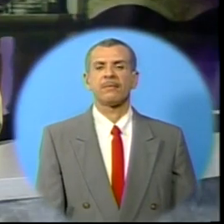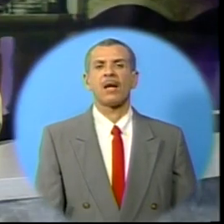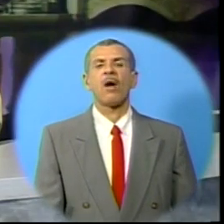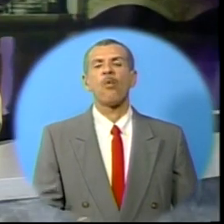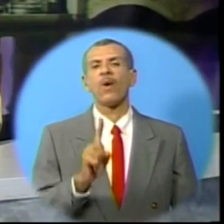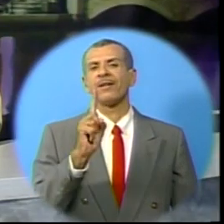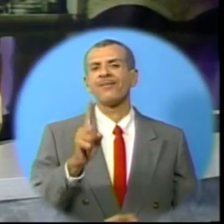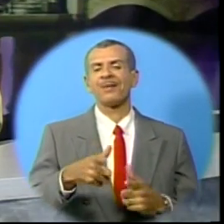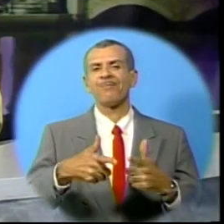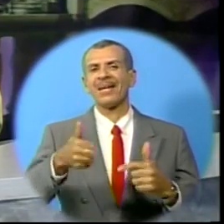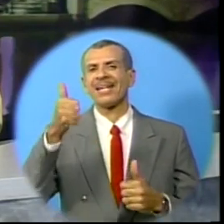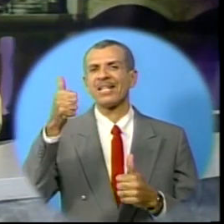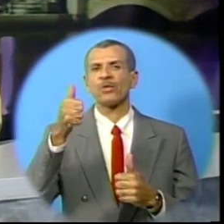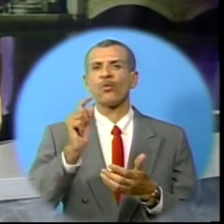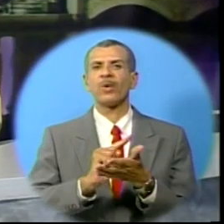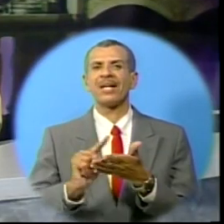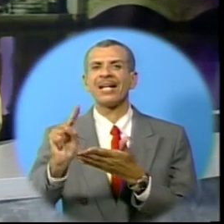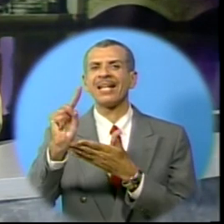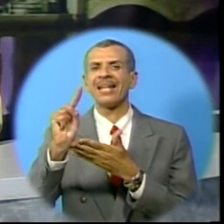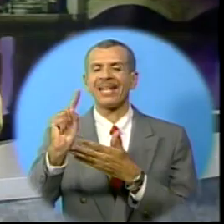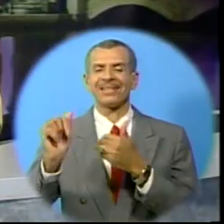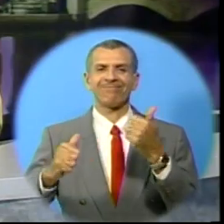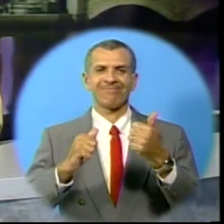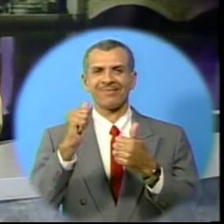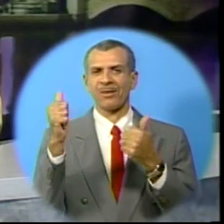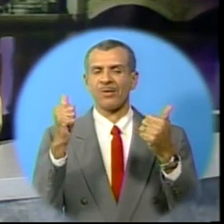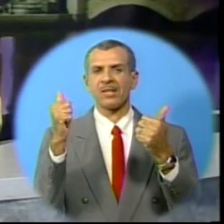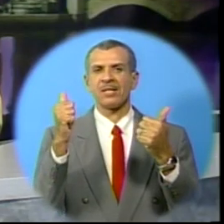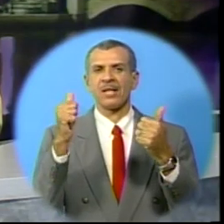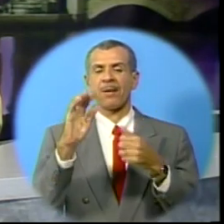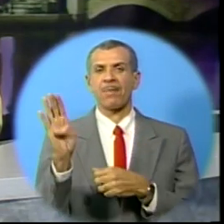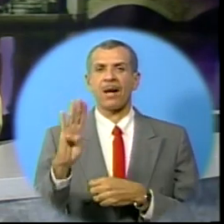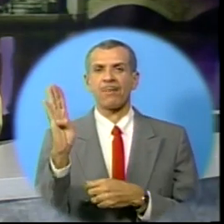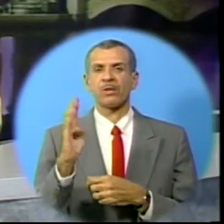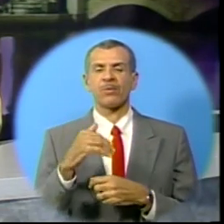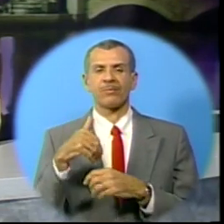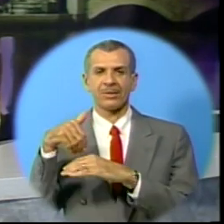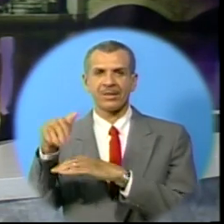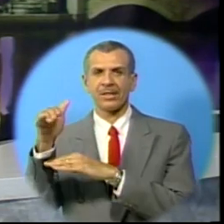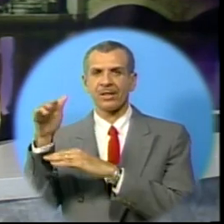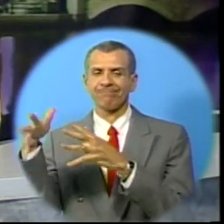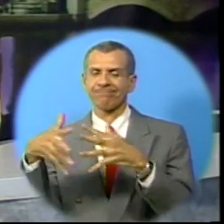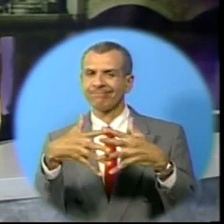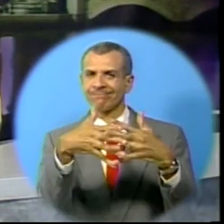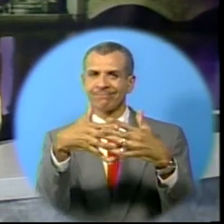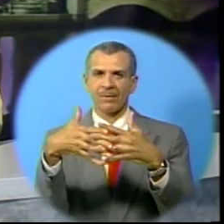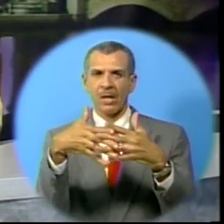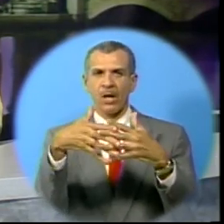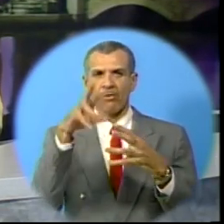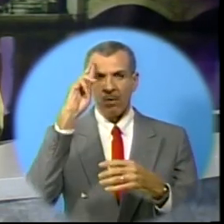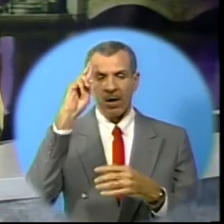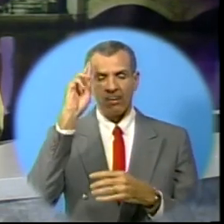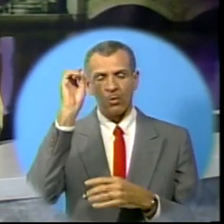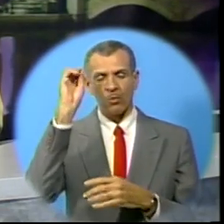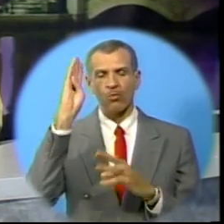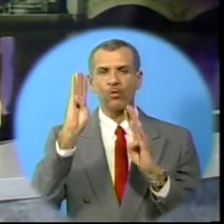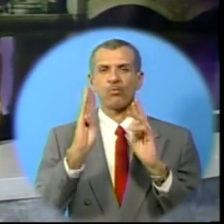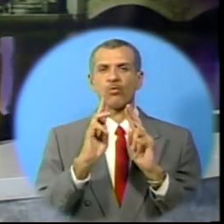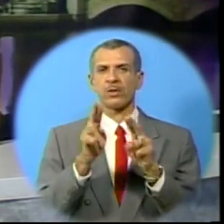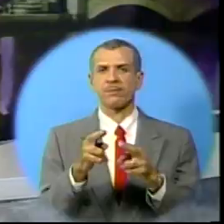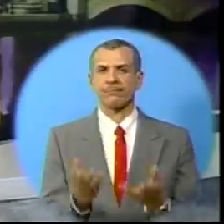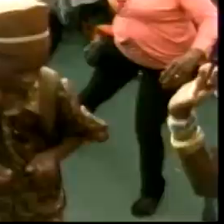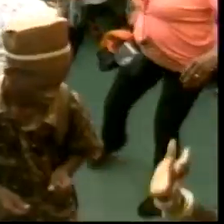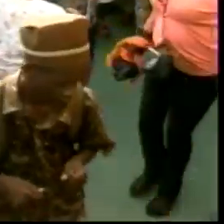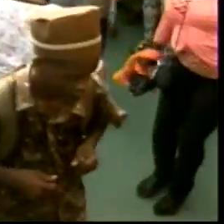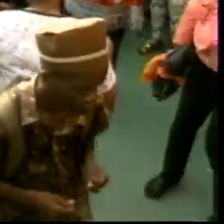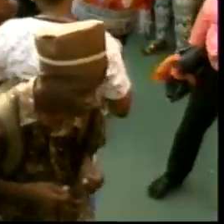One of the biggest weekly branded events in Barbados will soon be exported to the United States. Ryan Broom reports.